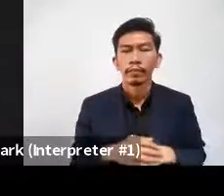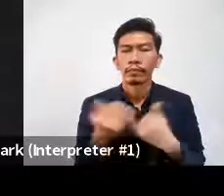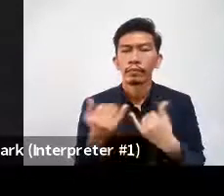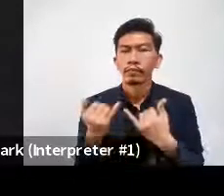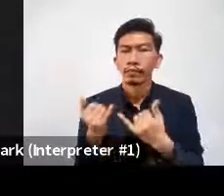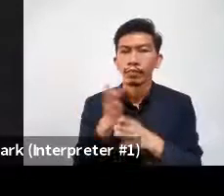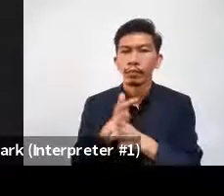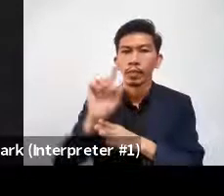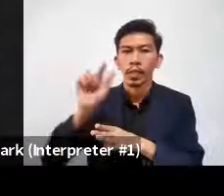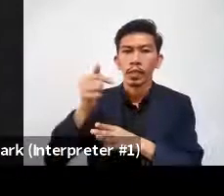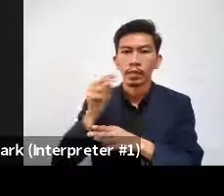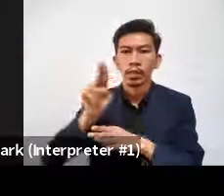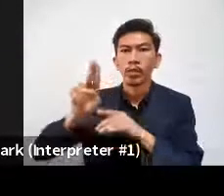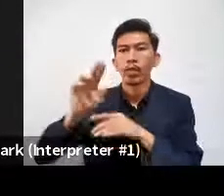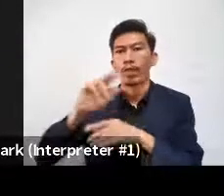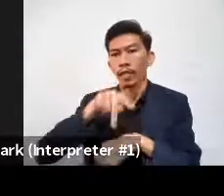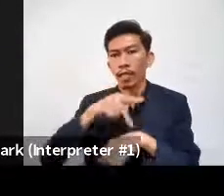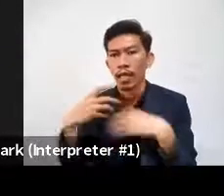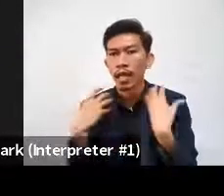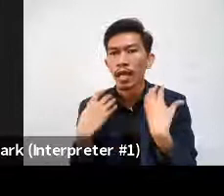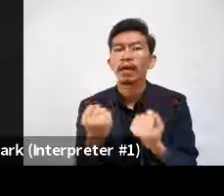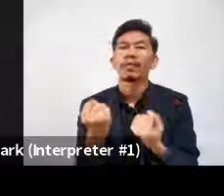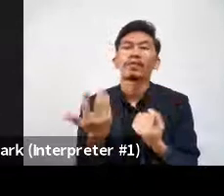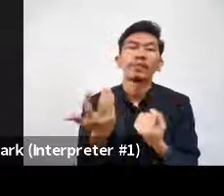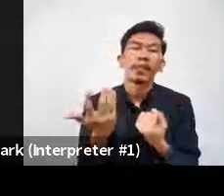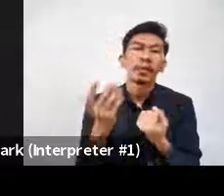the LGU, the PhilHealth, the